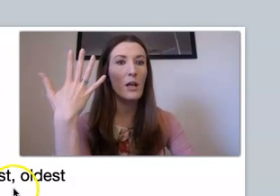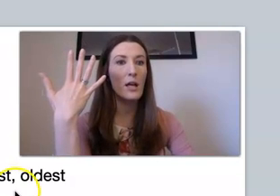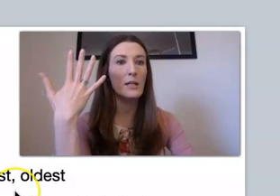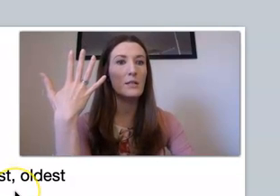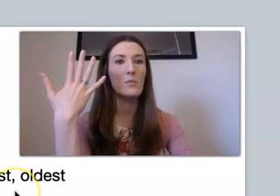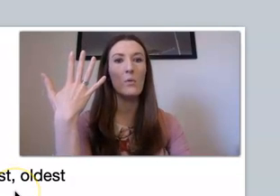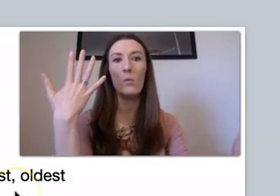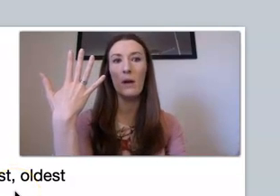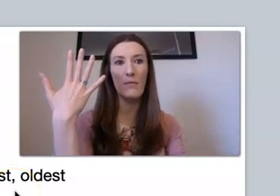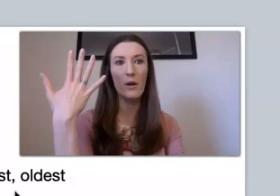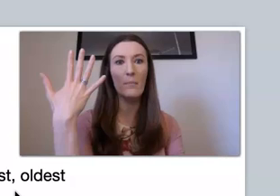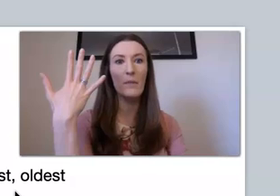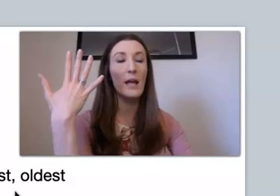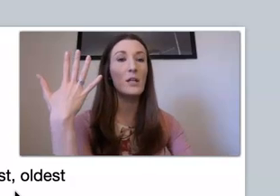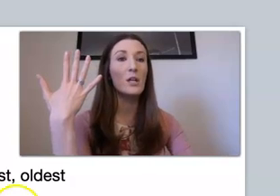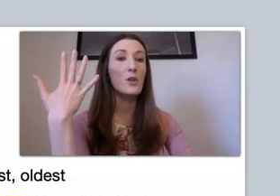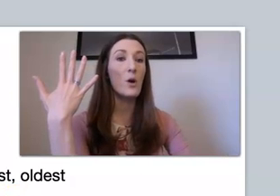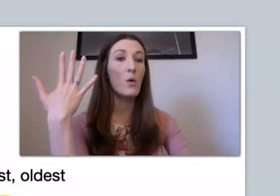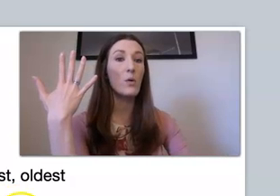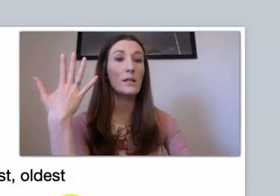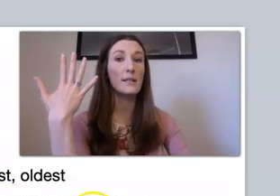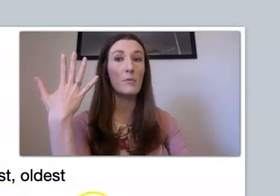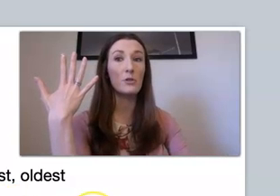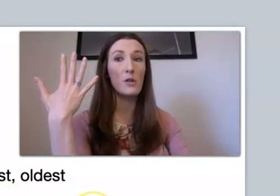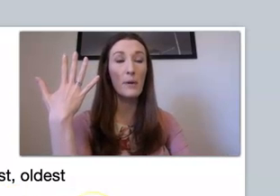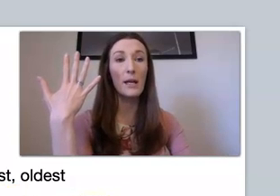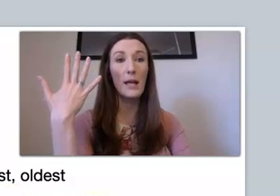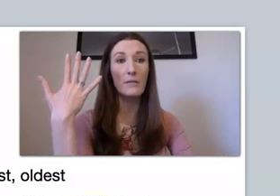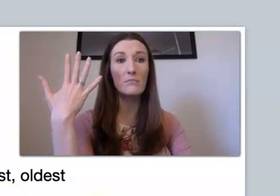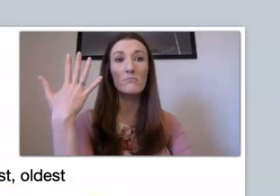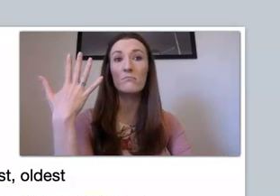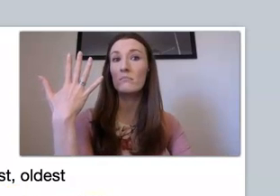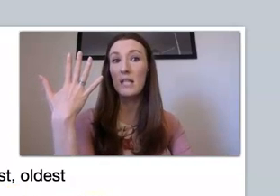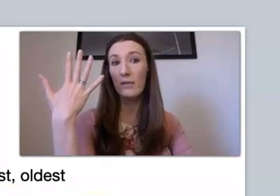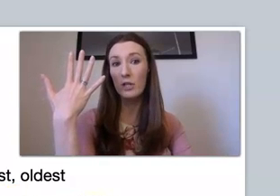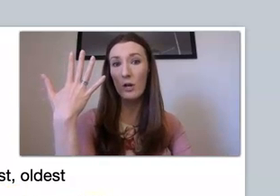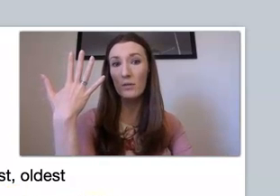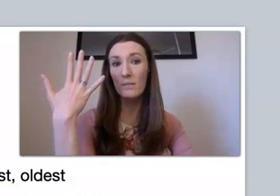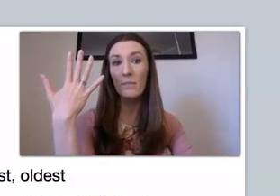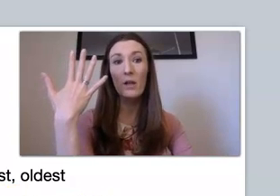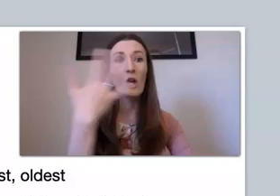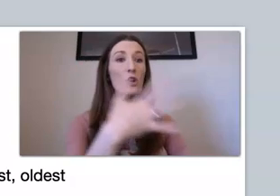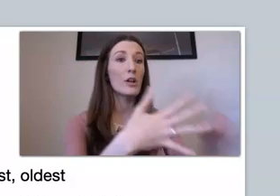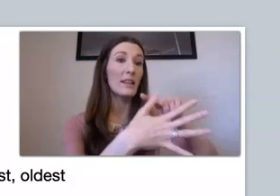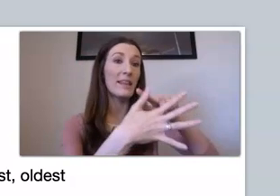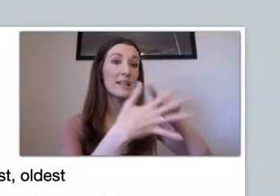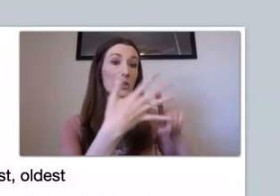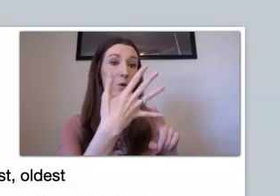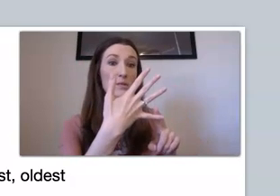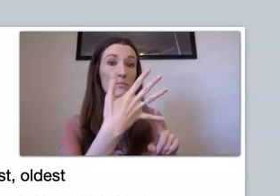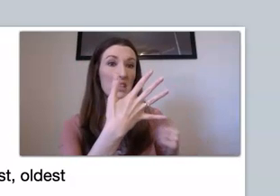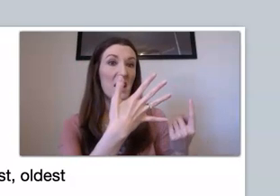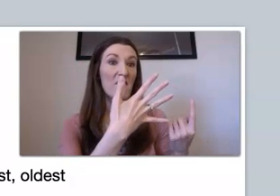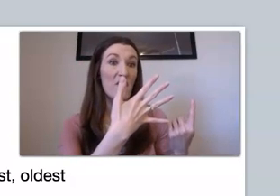popular is whatever. Okay, so establish your topic again, TV shows. You're going to